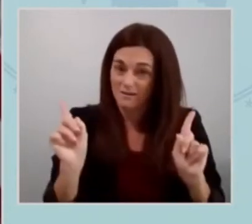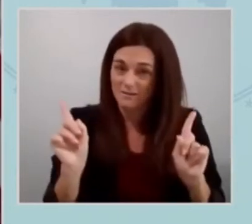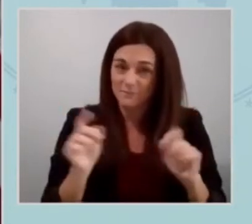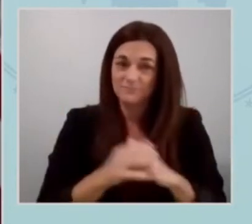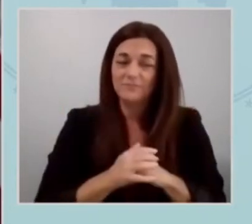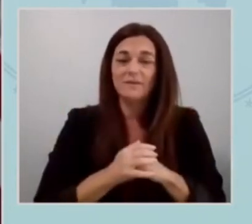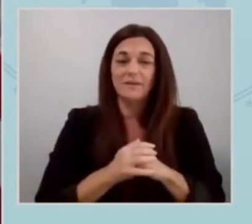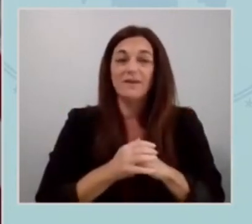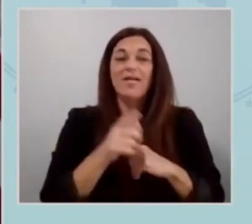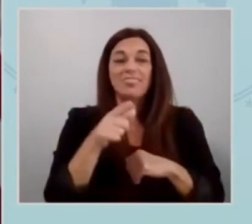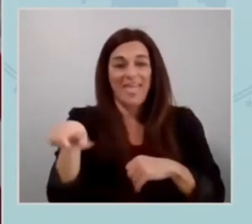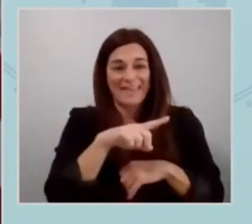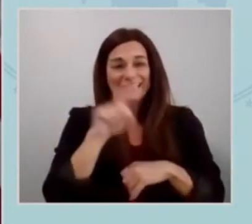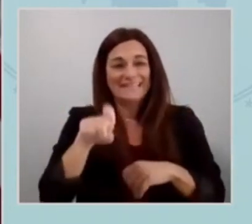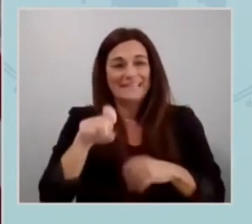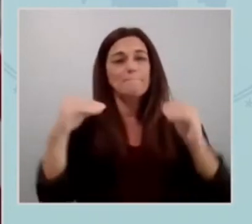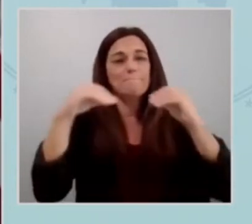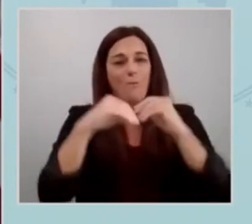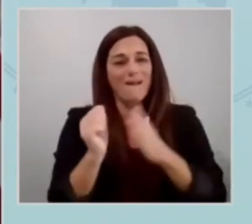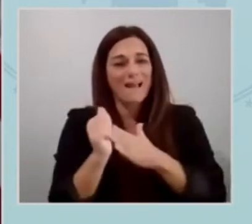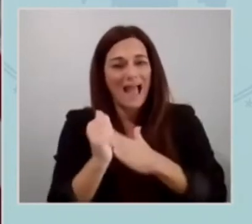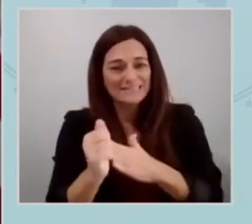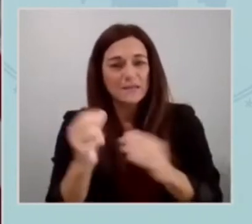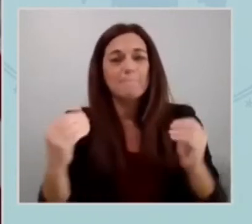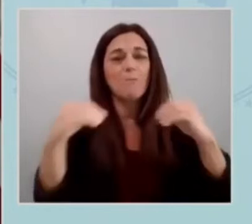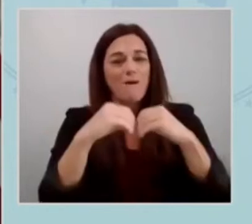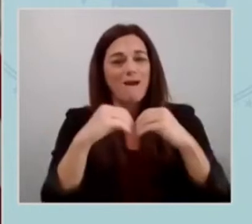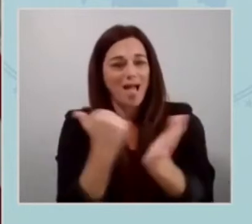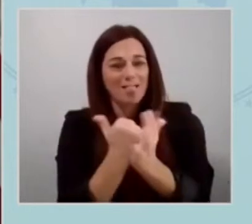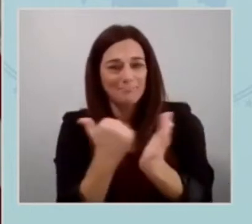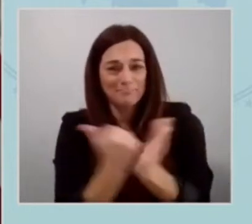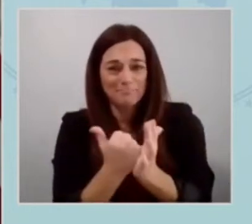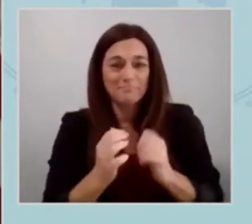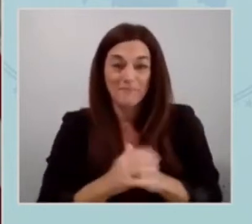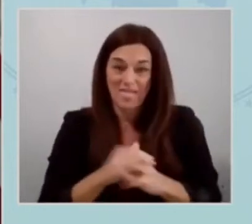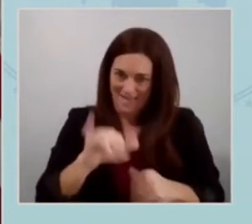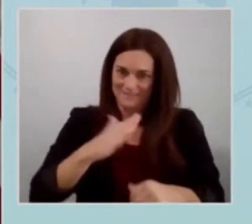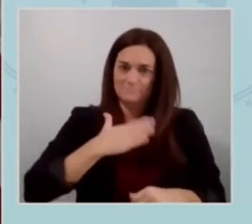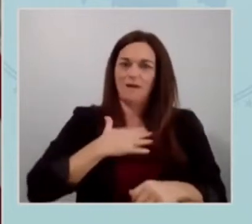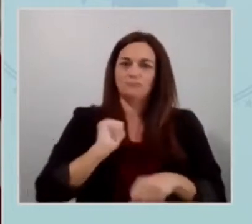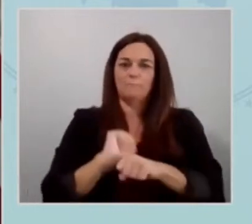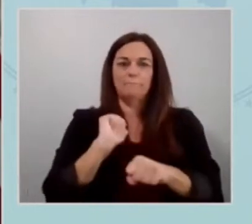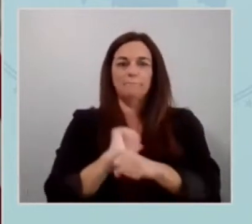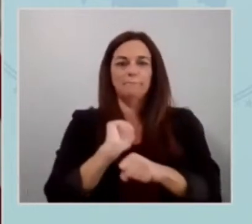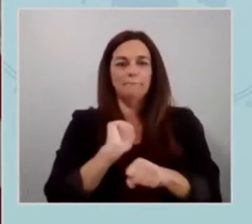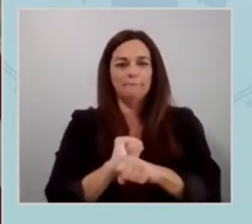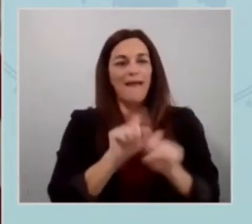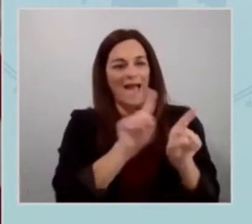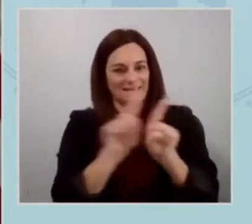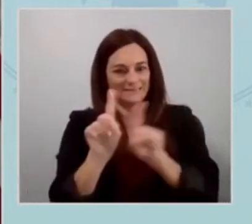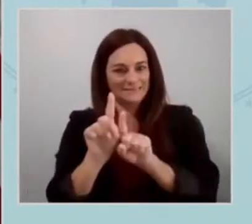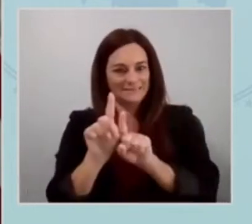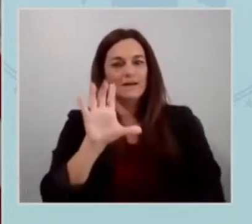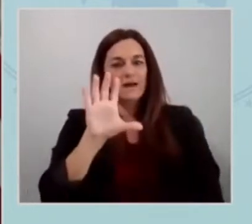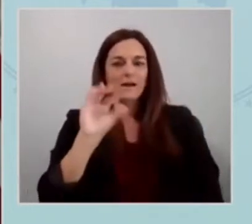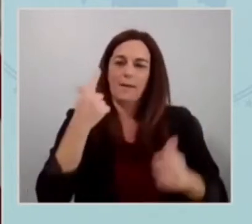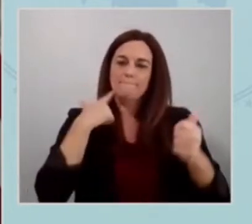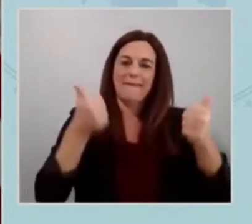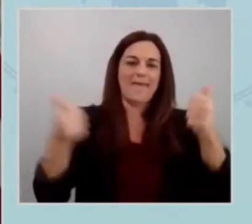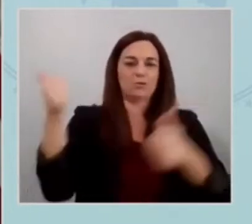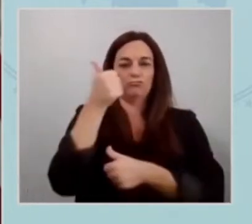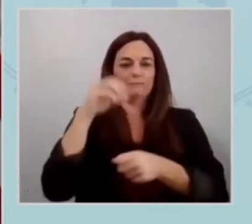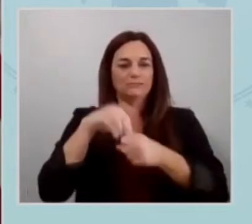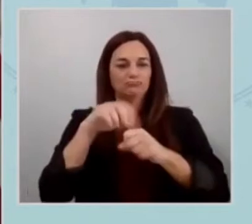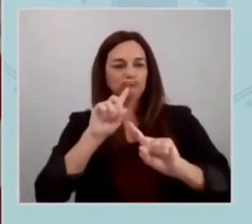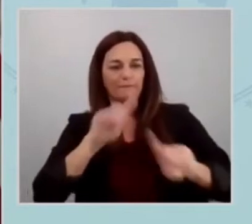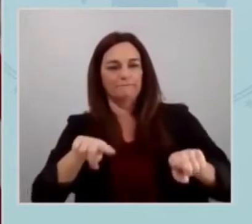They're working like hell. But they need more guidance and more help. And that's what my